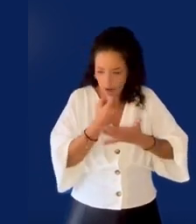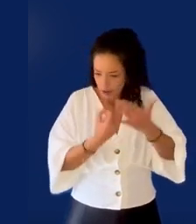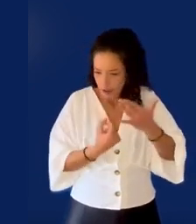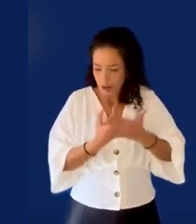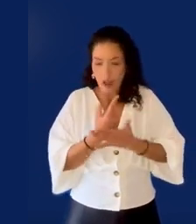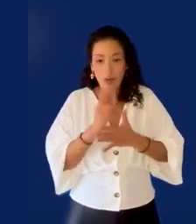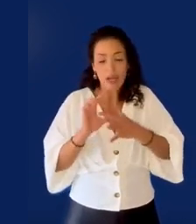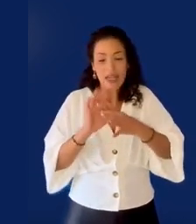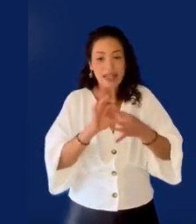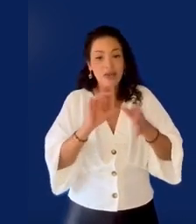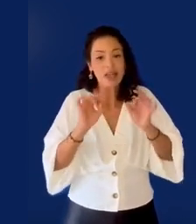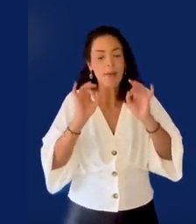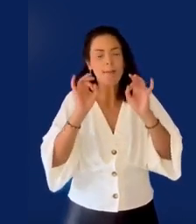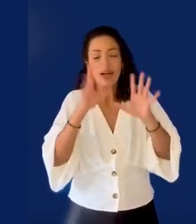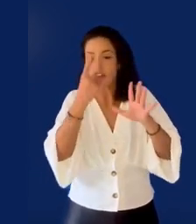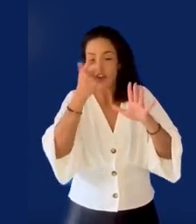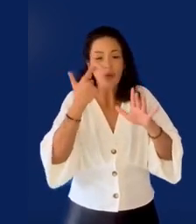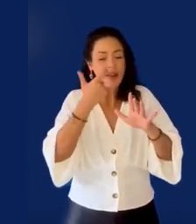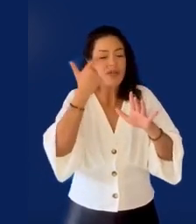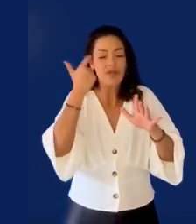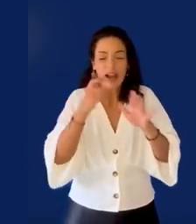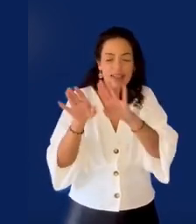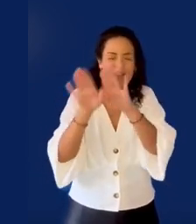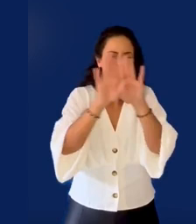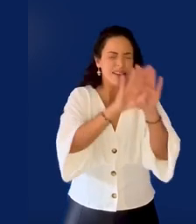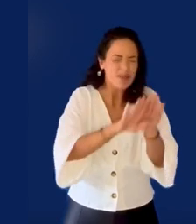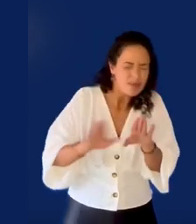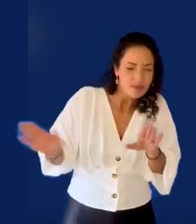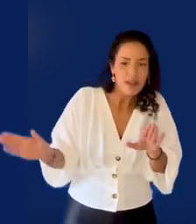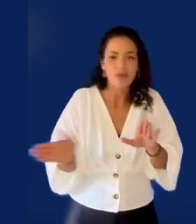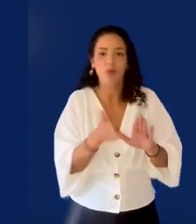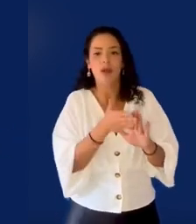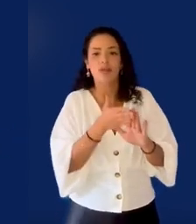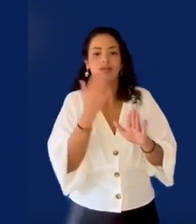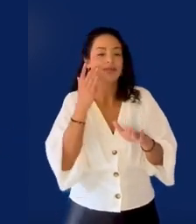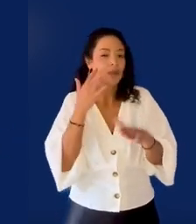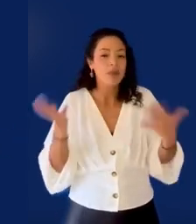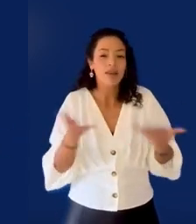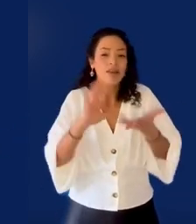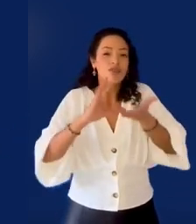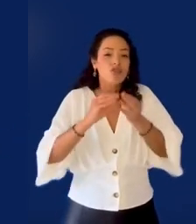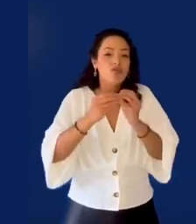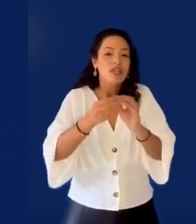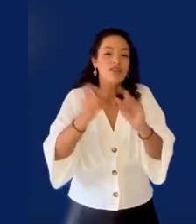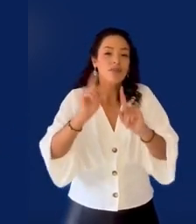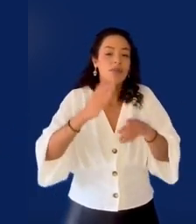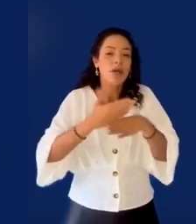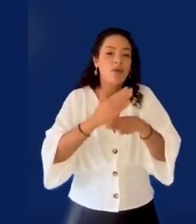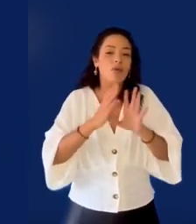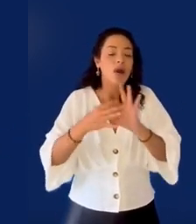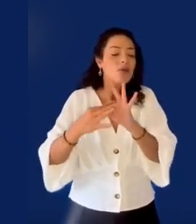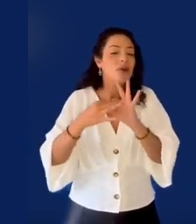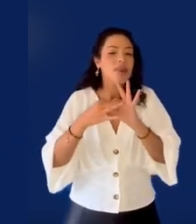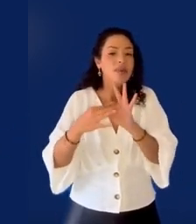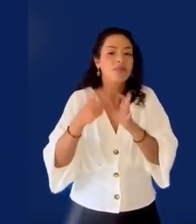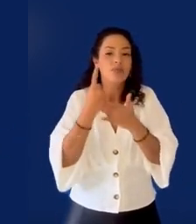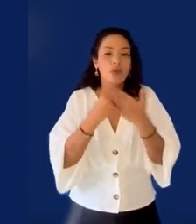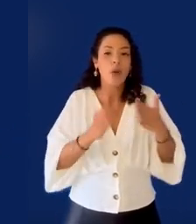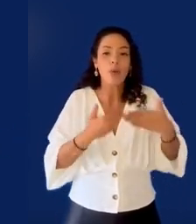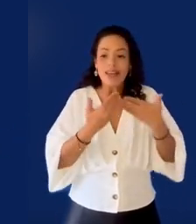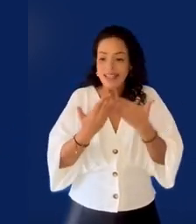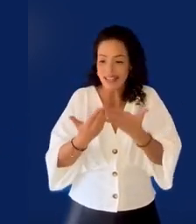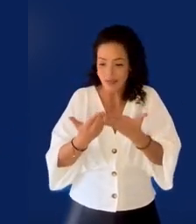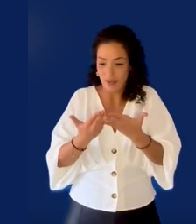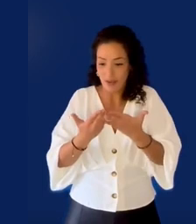that big magic which can be found in all of us. When we encourage creativity in those that we work with, we bestow on them not only our gift